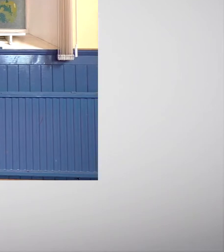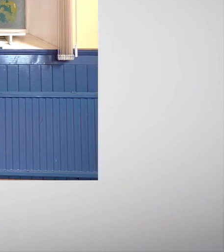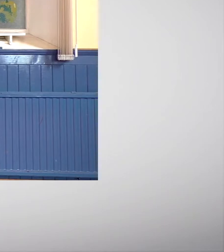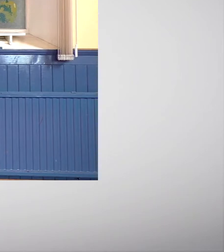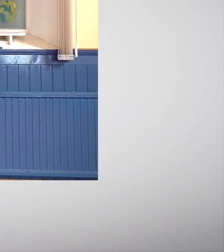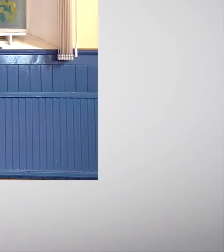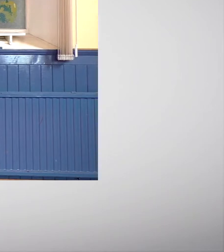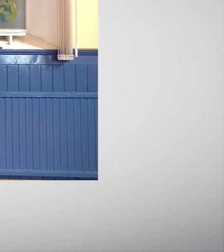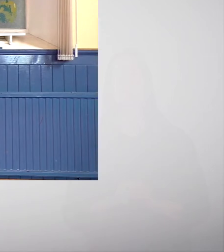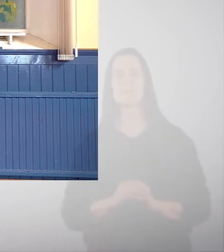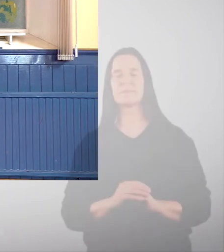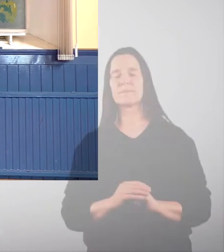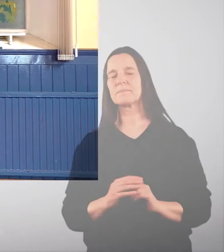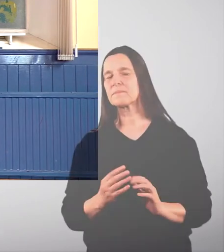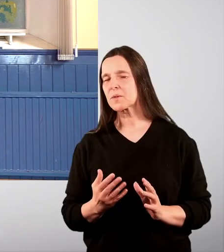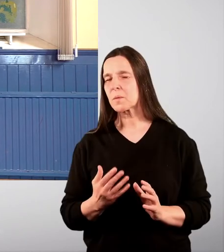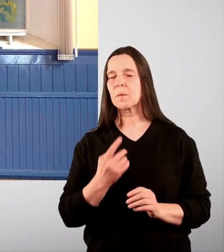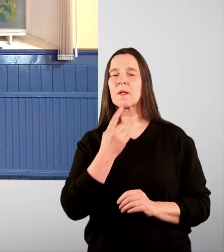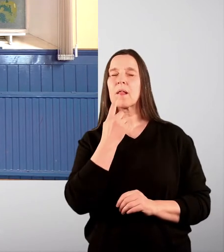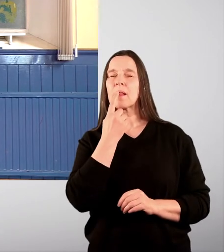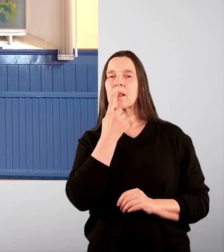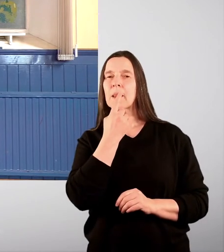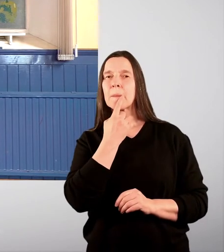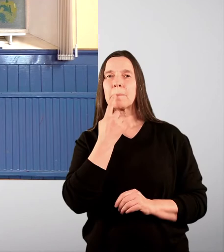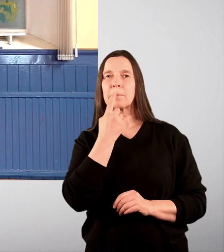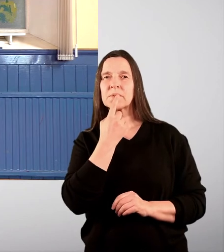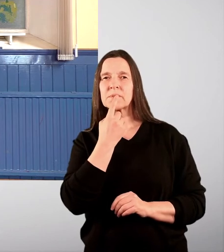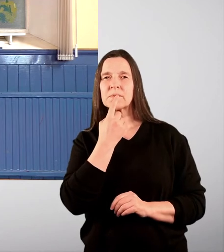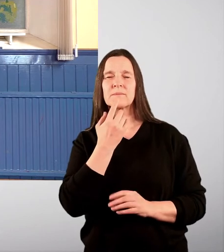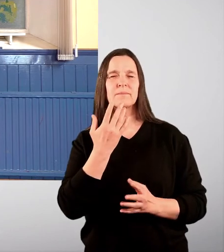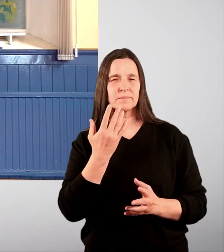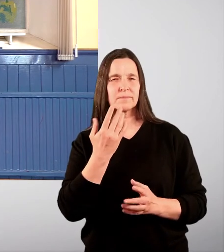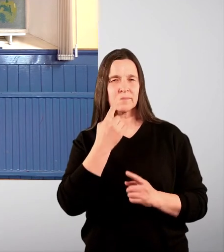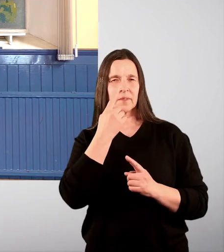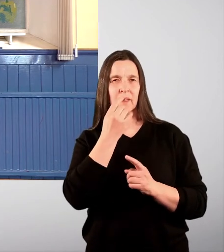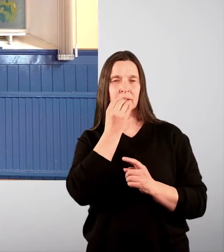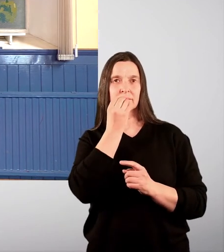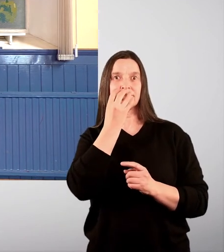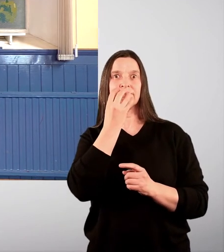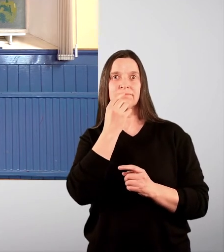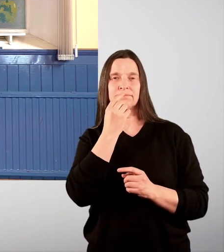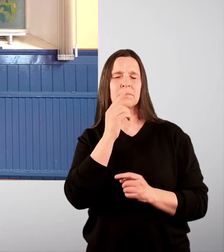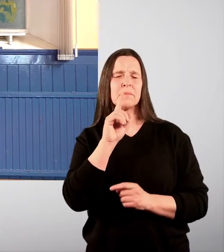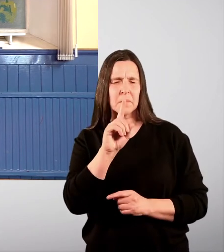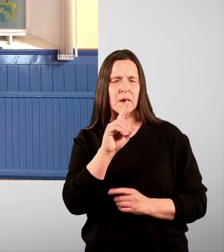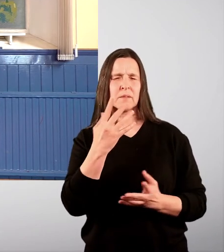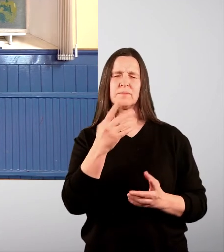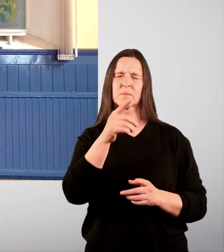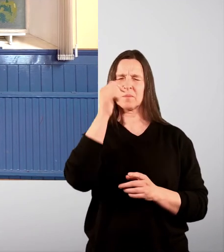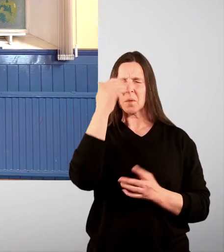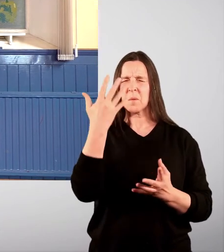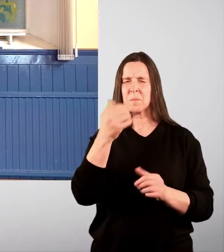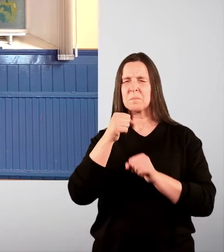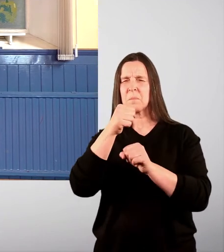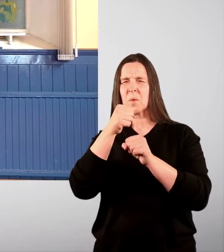the nose is really good. The lips. You could strike the lips. You can miss the nose completely and strike the lips. Or you could just aim for the